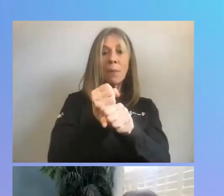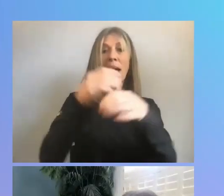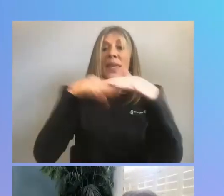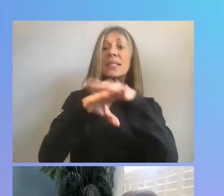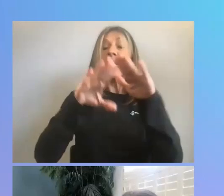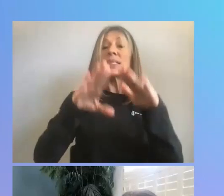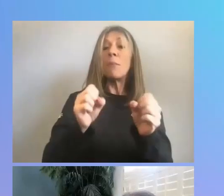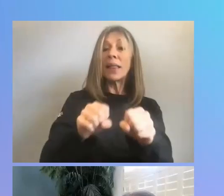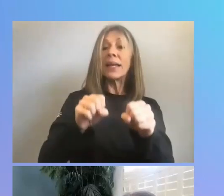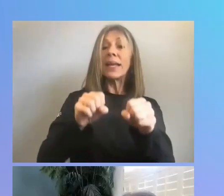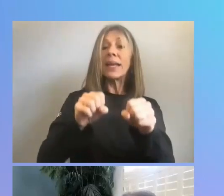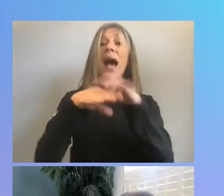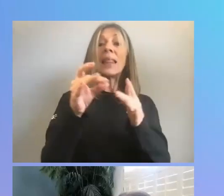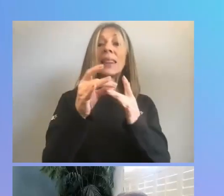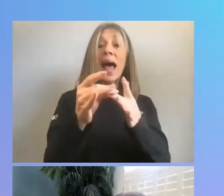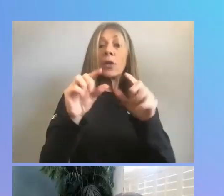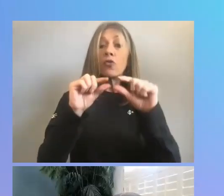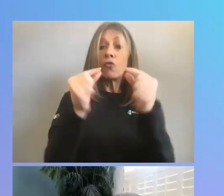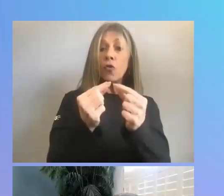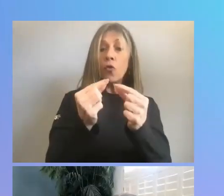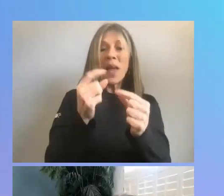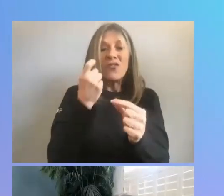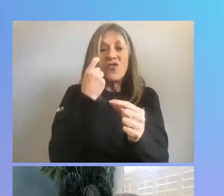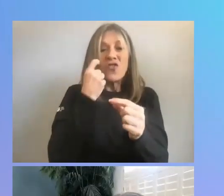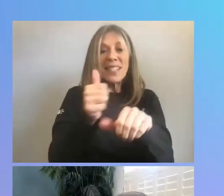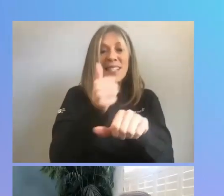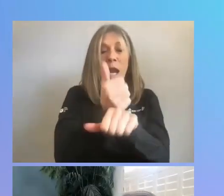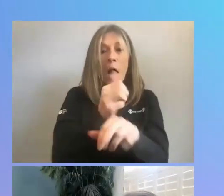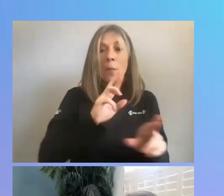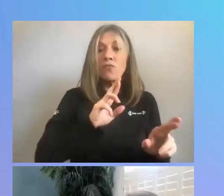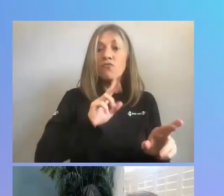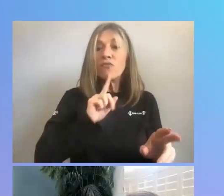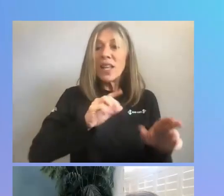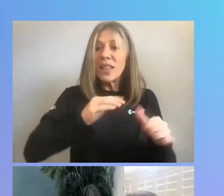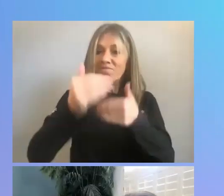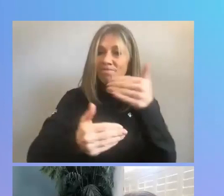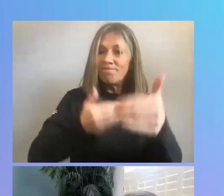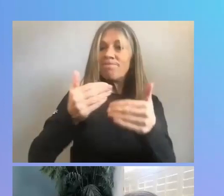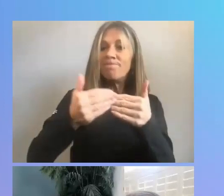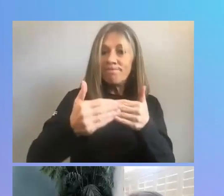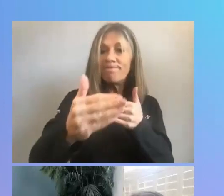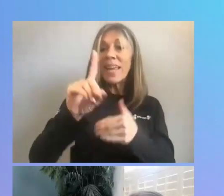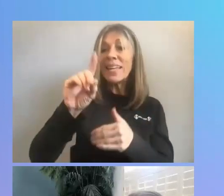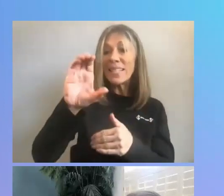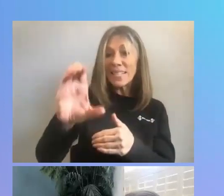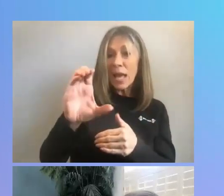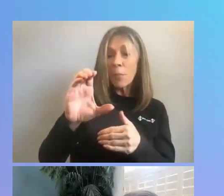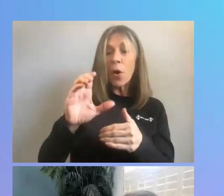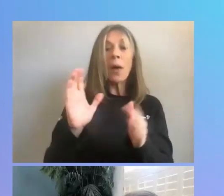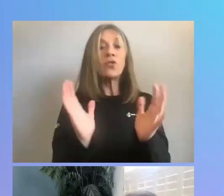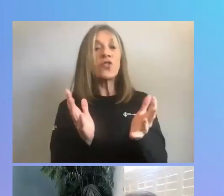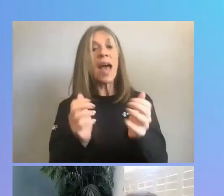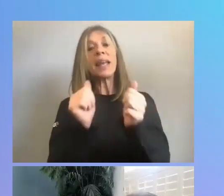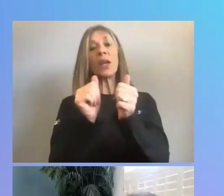Guideline Working Group just got set up and really moving forward, I believe, in December. I was chatting with Mike